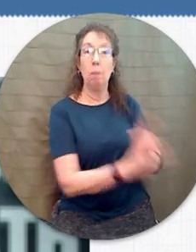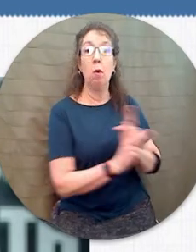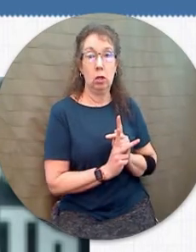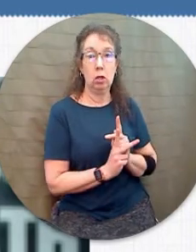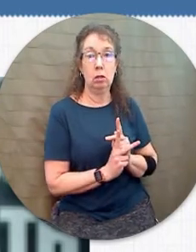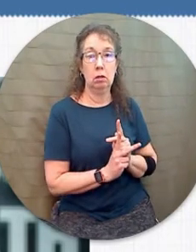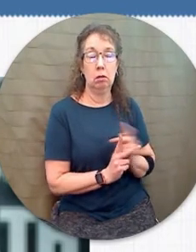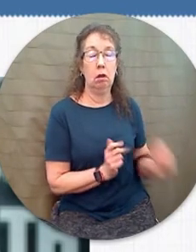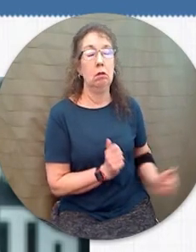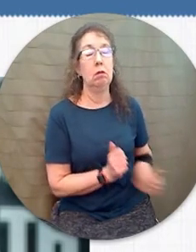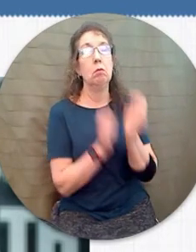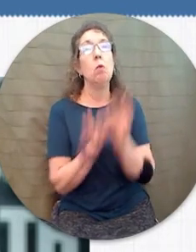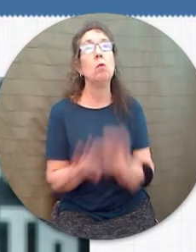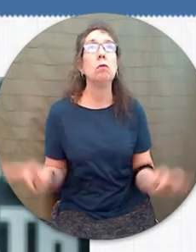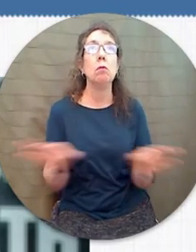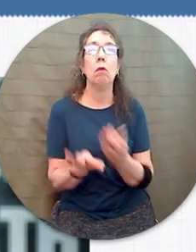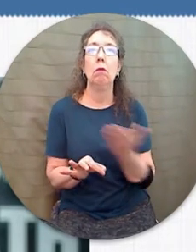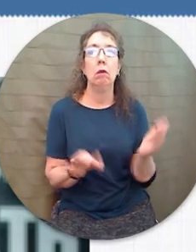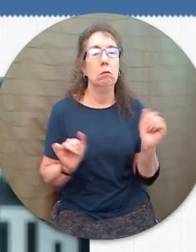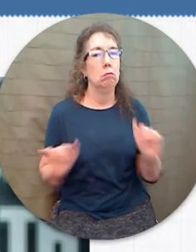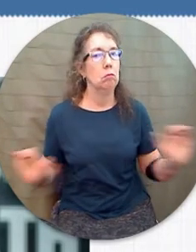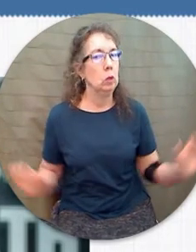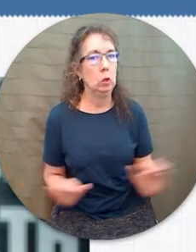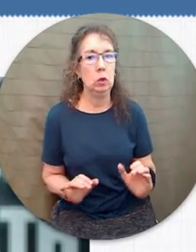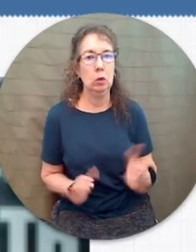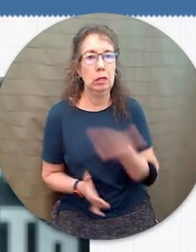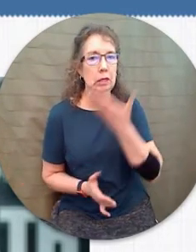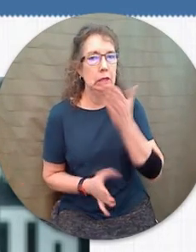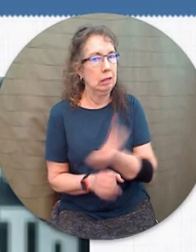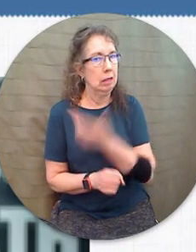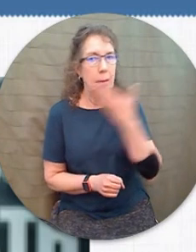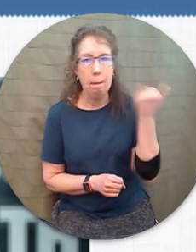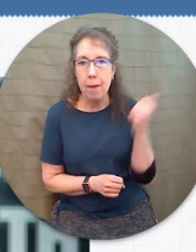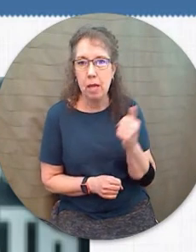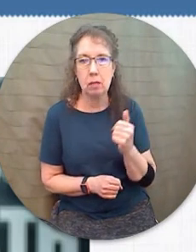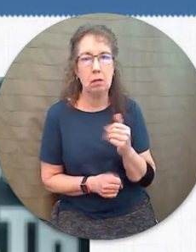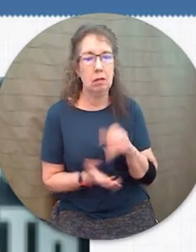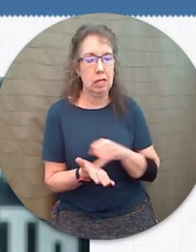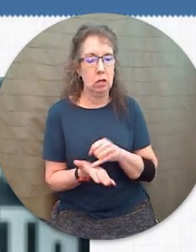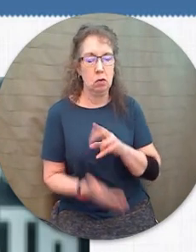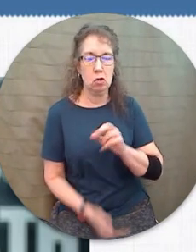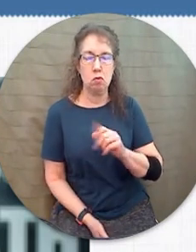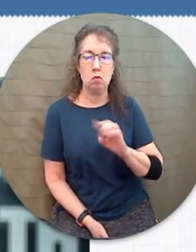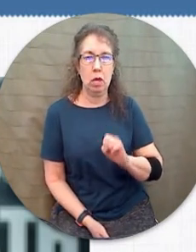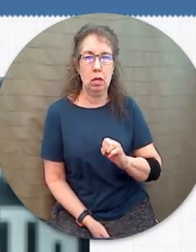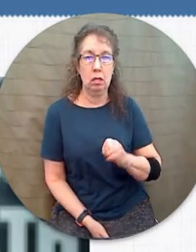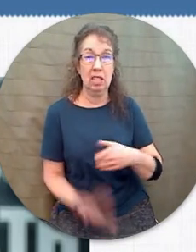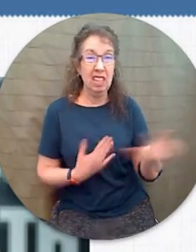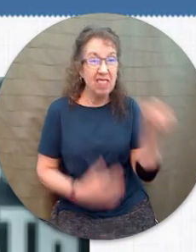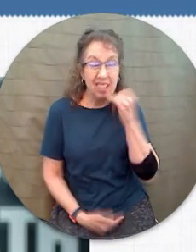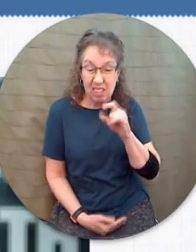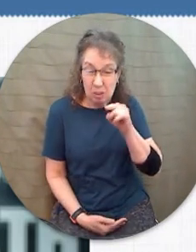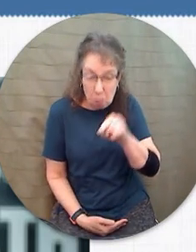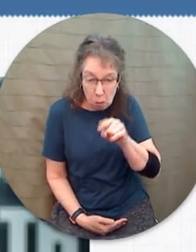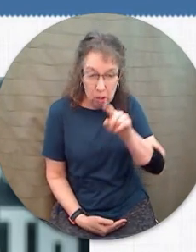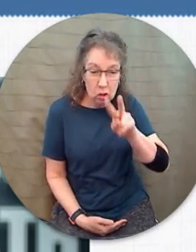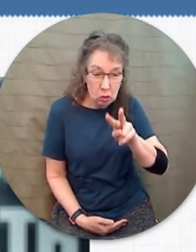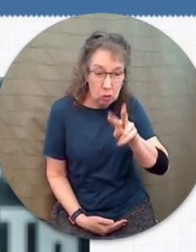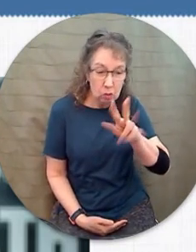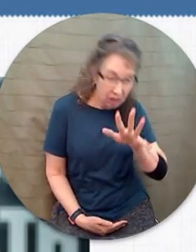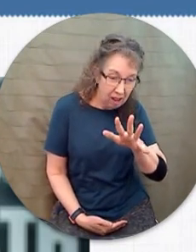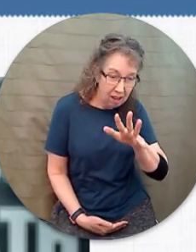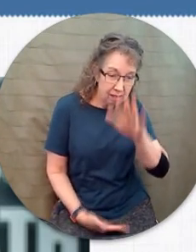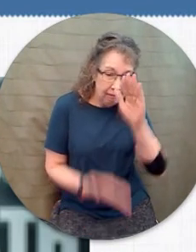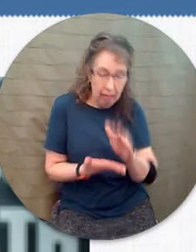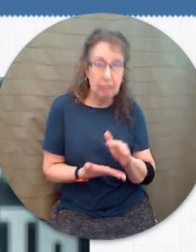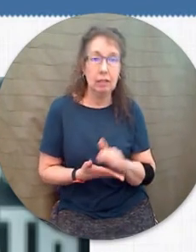the most important things you could possibly do. Even if it's 0.25%, right? Like 0.25%. Even